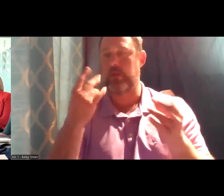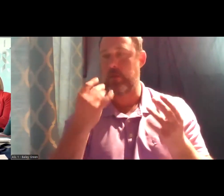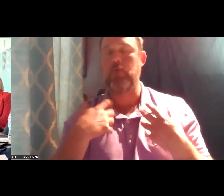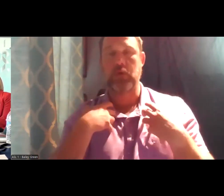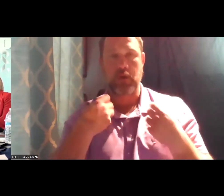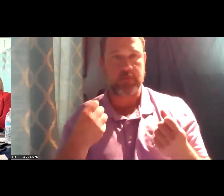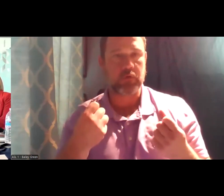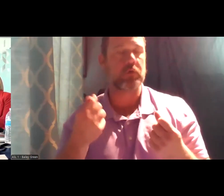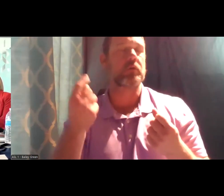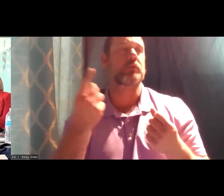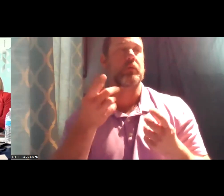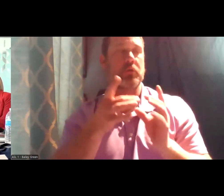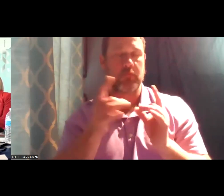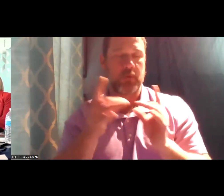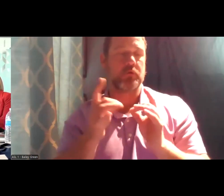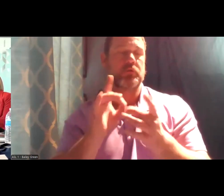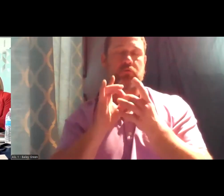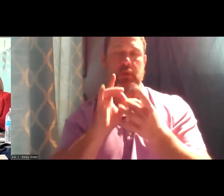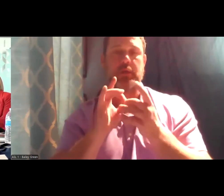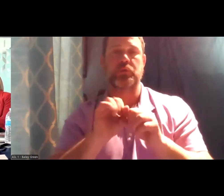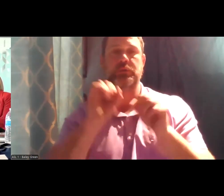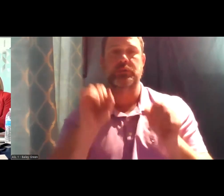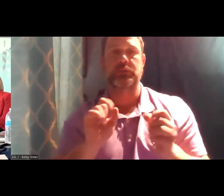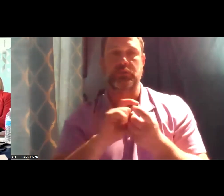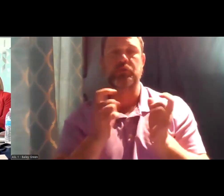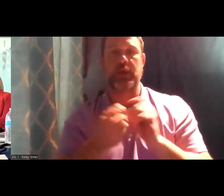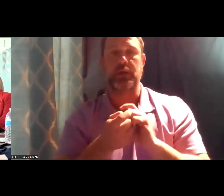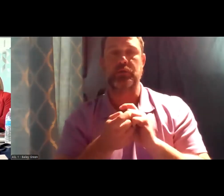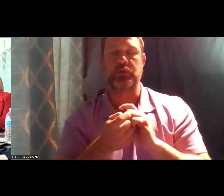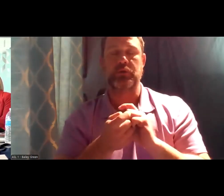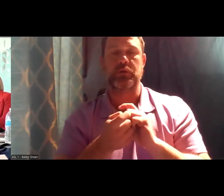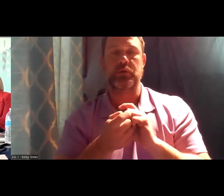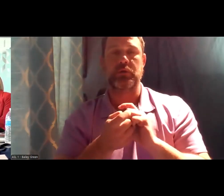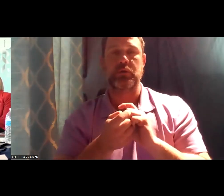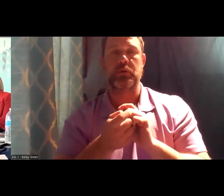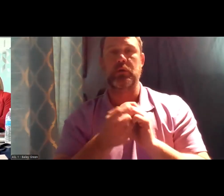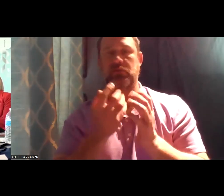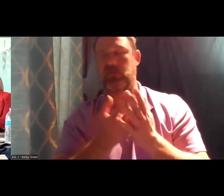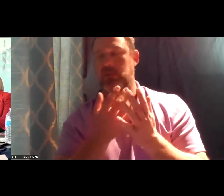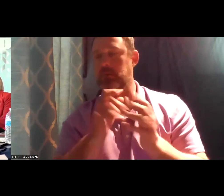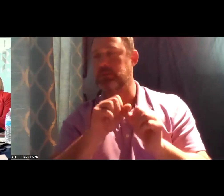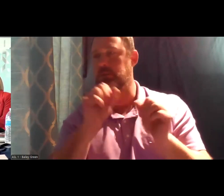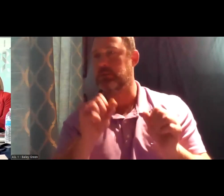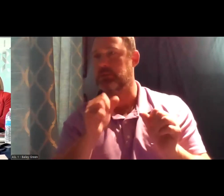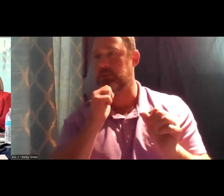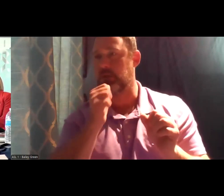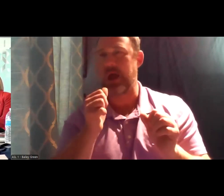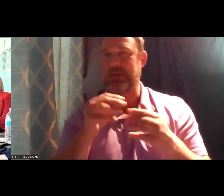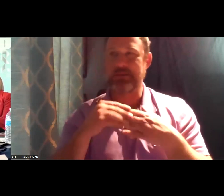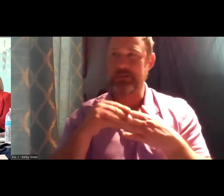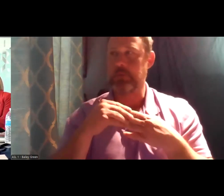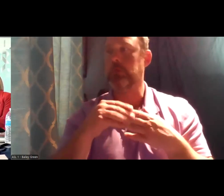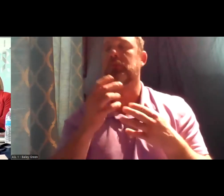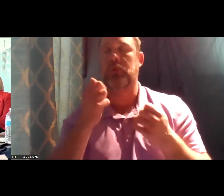and something you mentioned related to system changes, knowing that sometimes our systems are not as nimble, and so